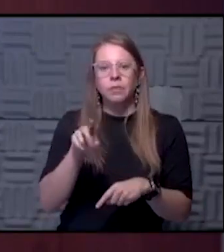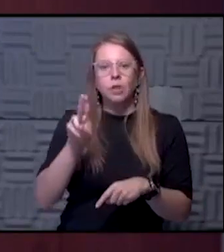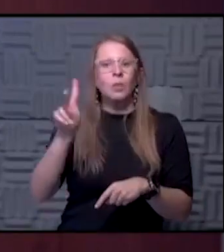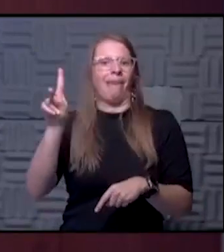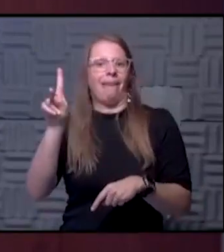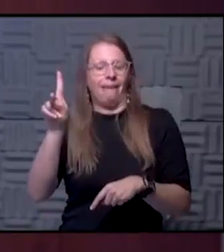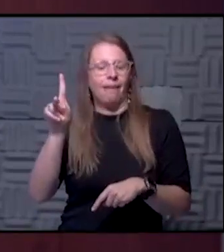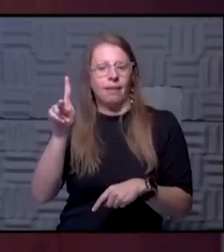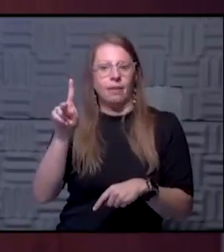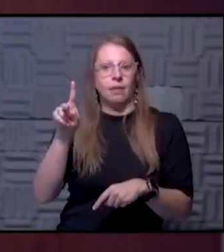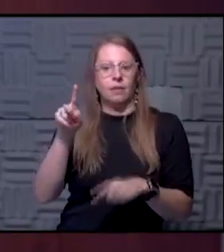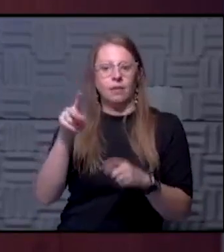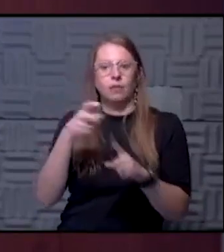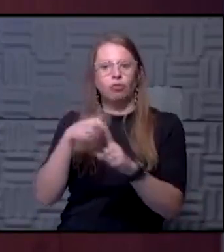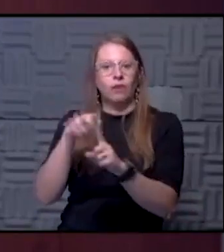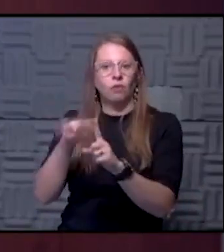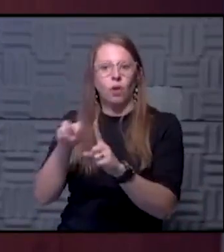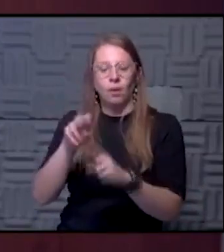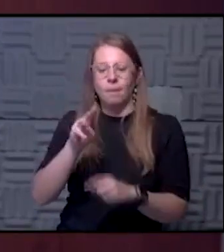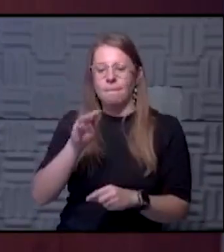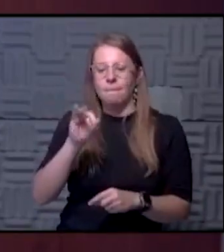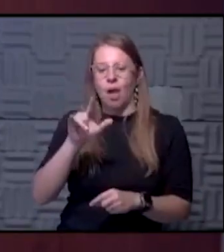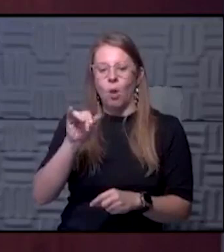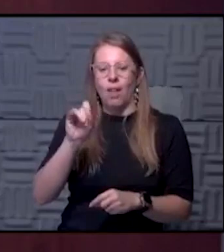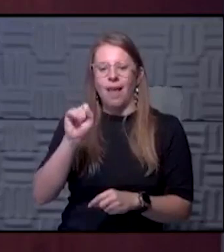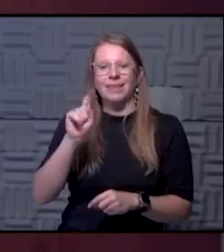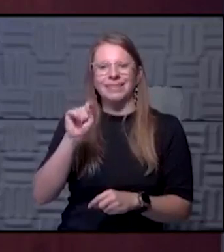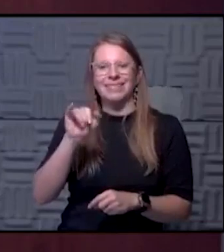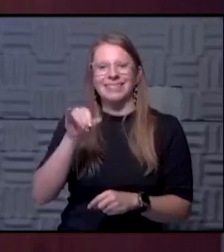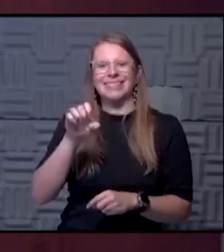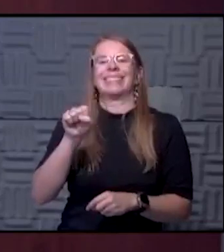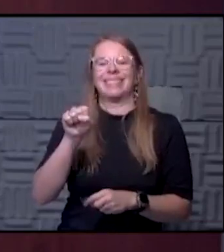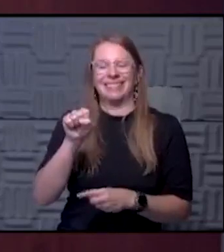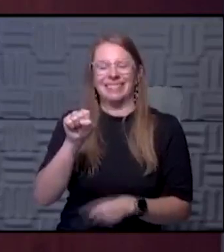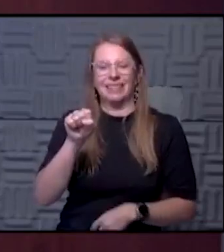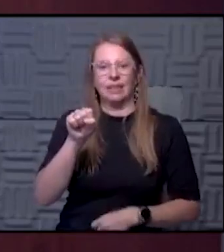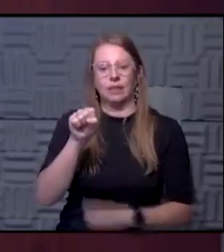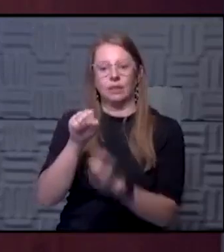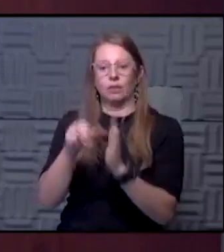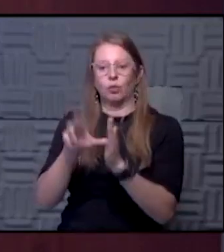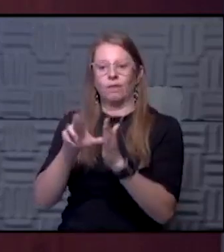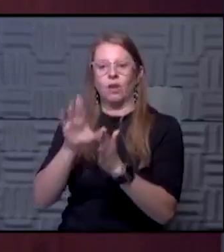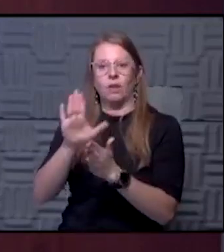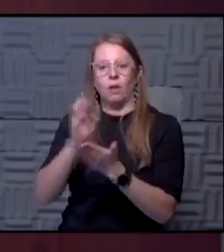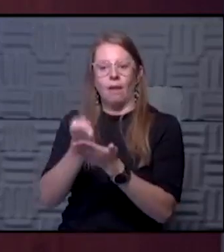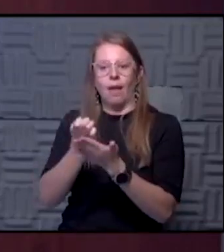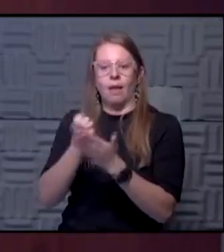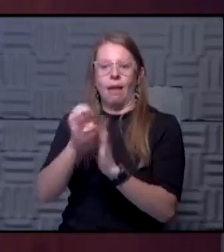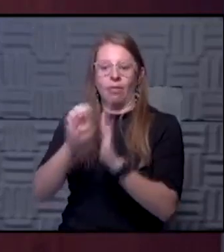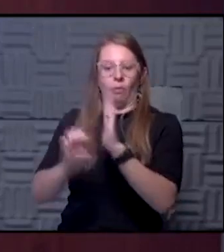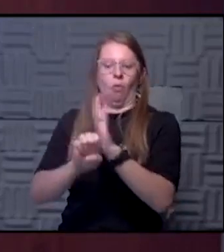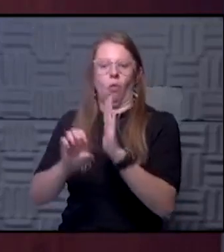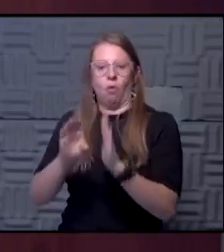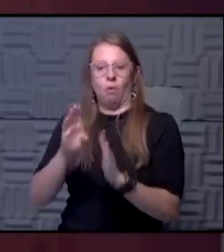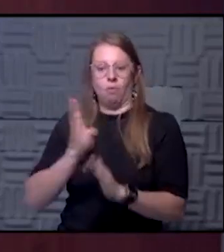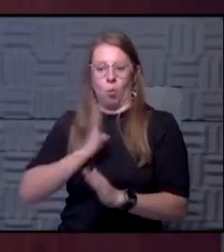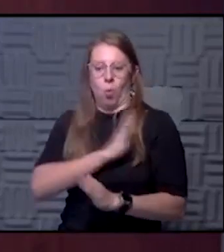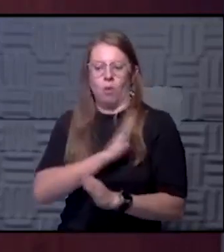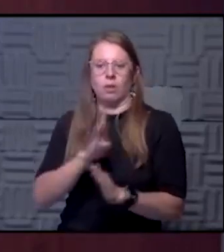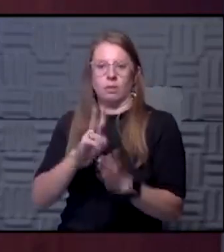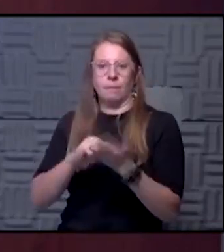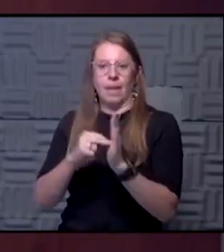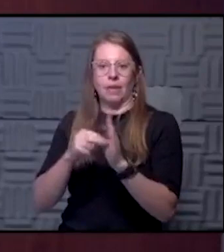the UK, of transverse myelitis. And this case was reviewed there by their ethical board, and their trial was